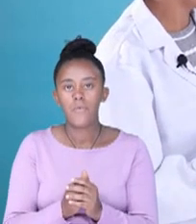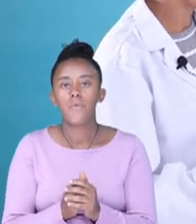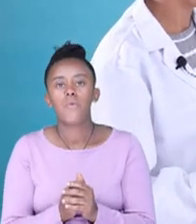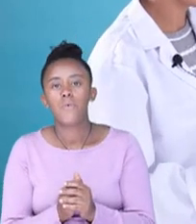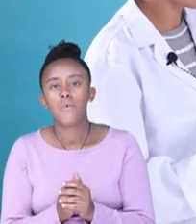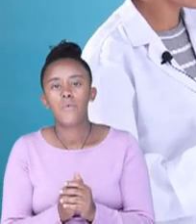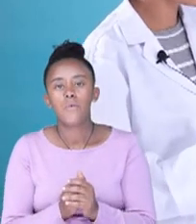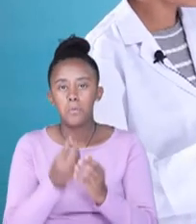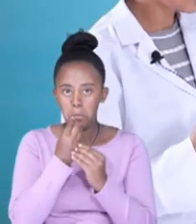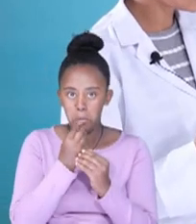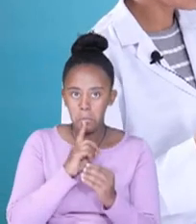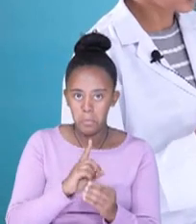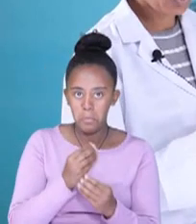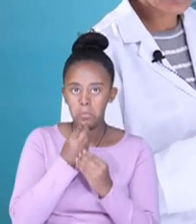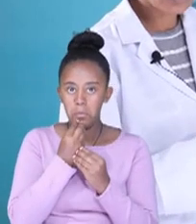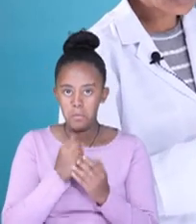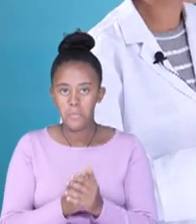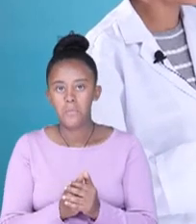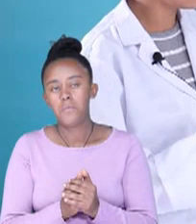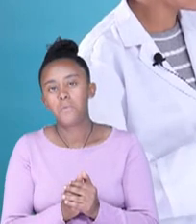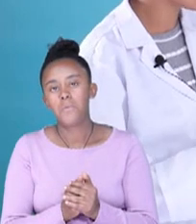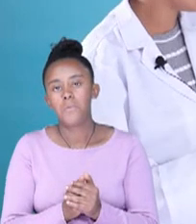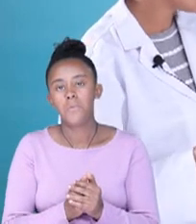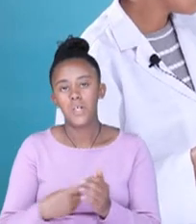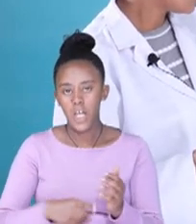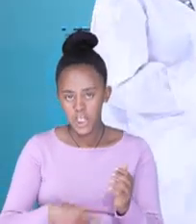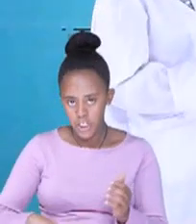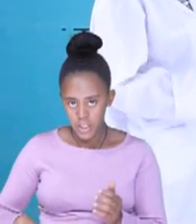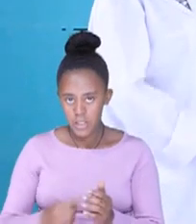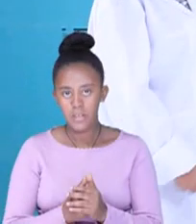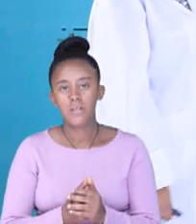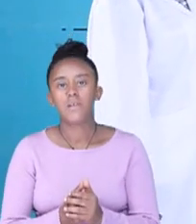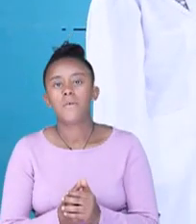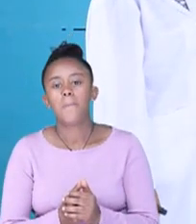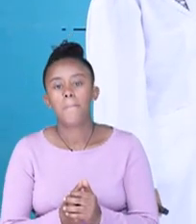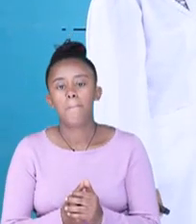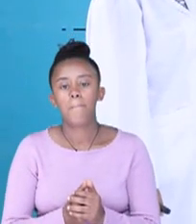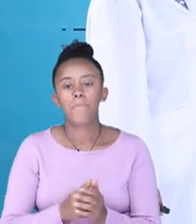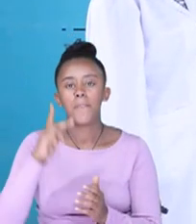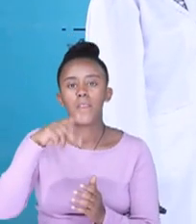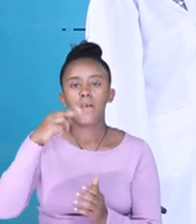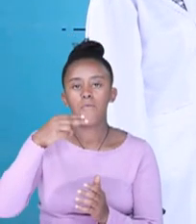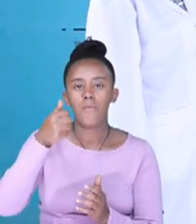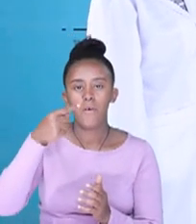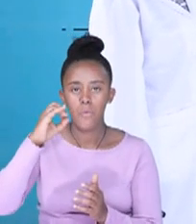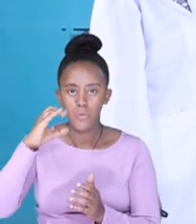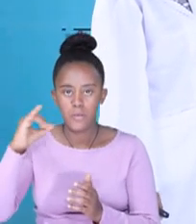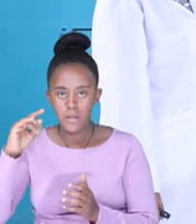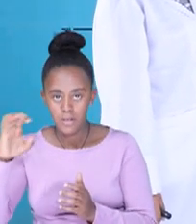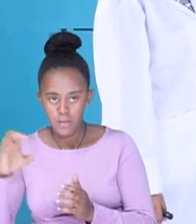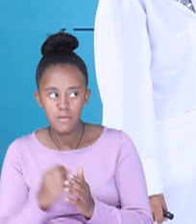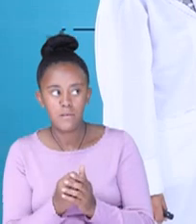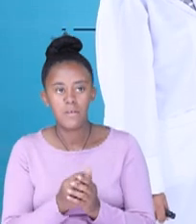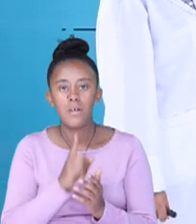when the cell takes large food particles and digests it. The first point is the food particle